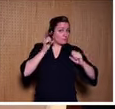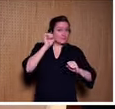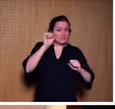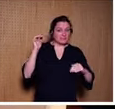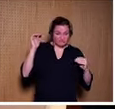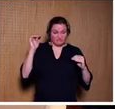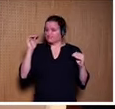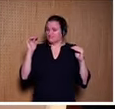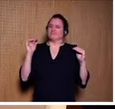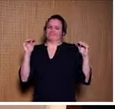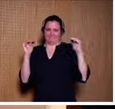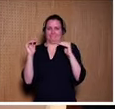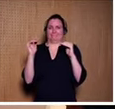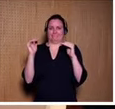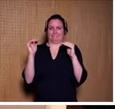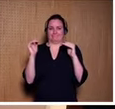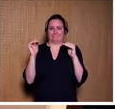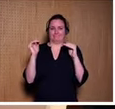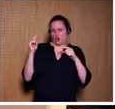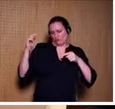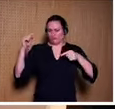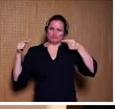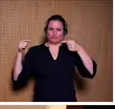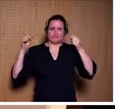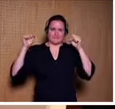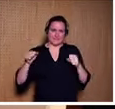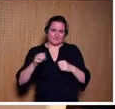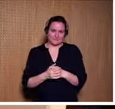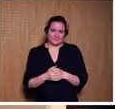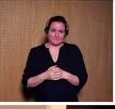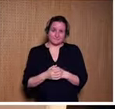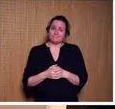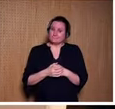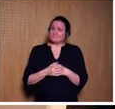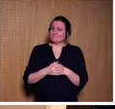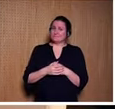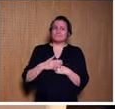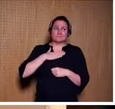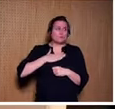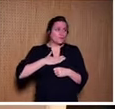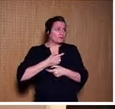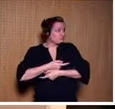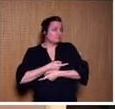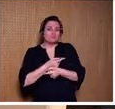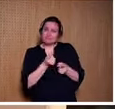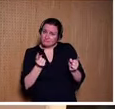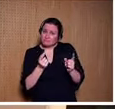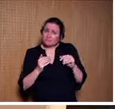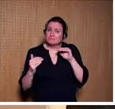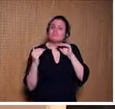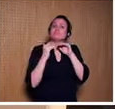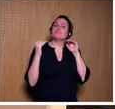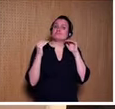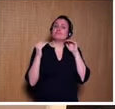we need each other, our bilateral friends, our philanthropic colleagues and allies, that even in the